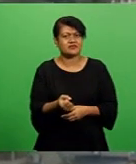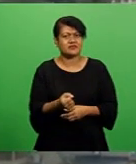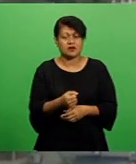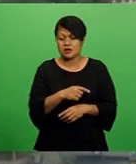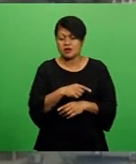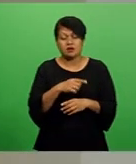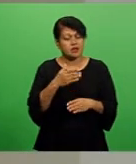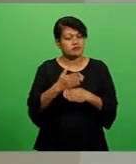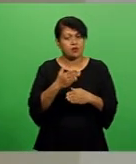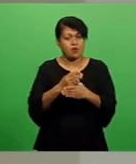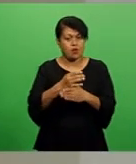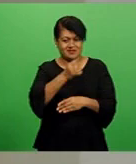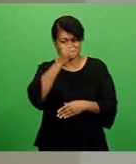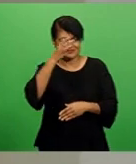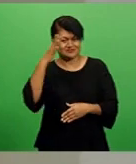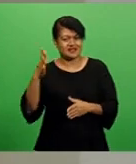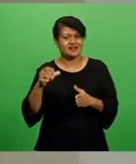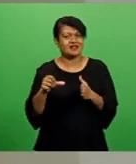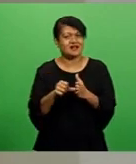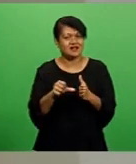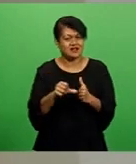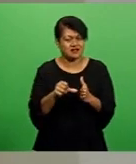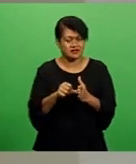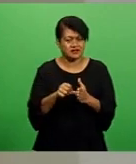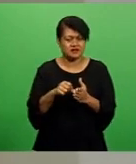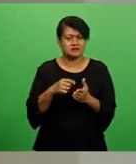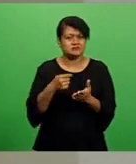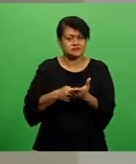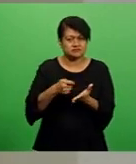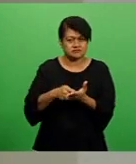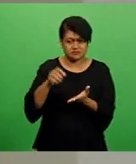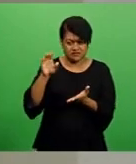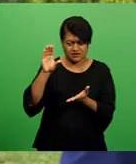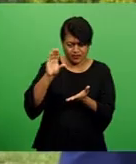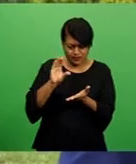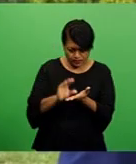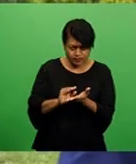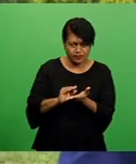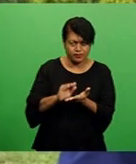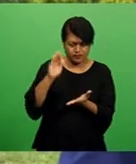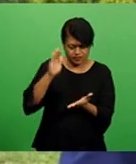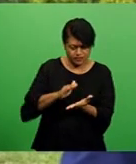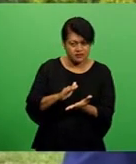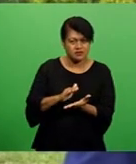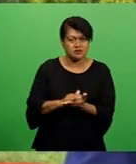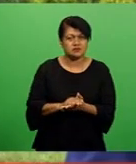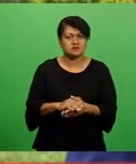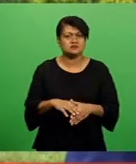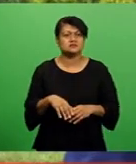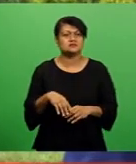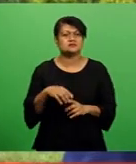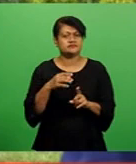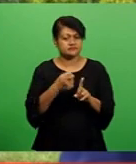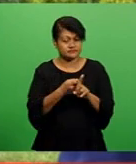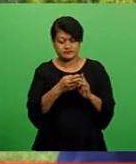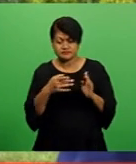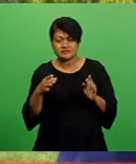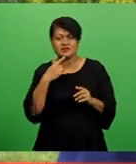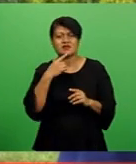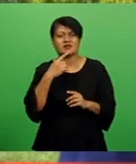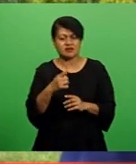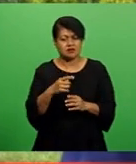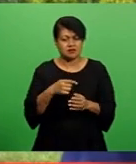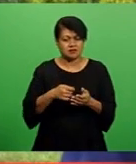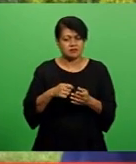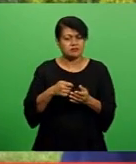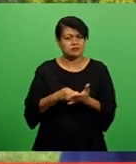smarter and harder and keep your costs down, because the commissions have gone down. Khan adds property prices have dropped across the board